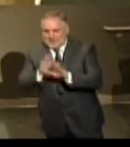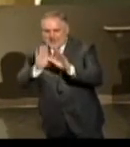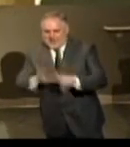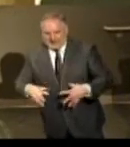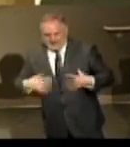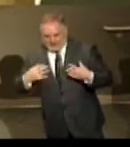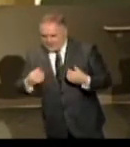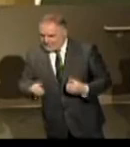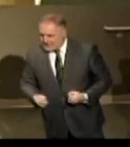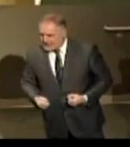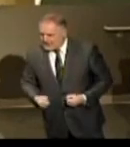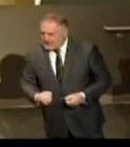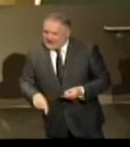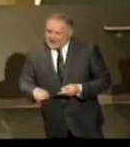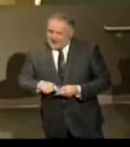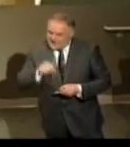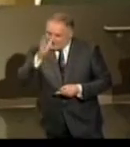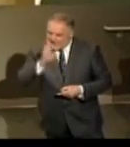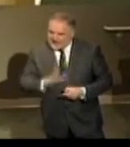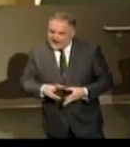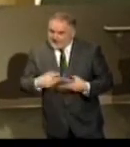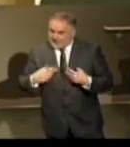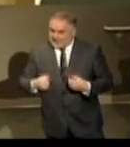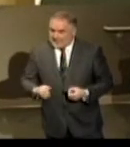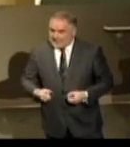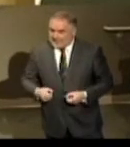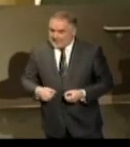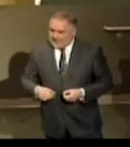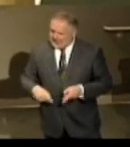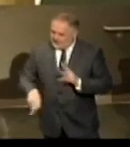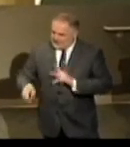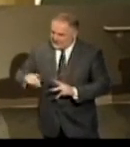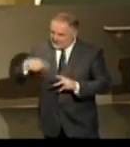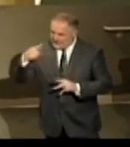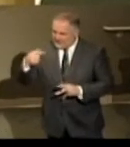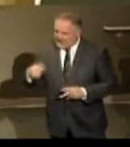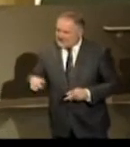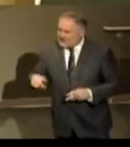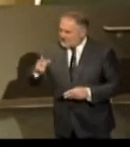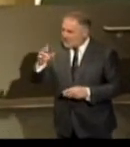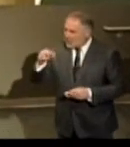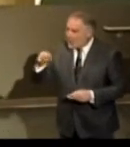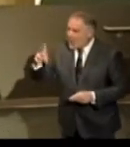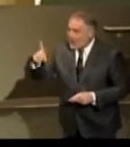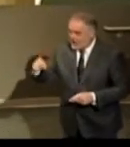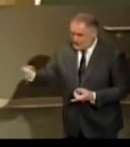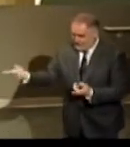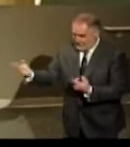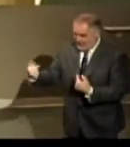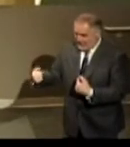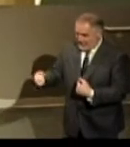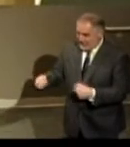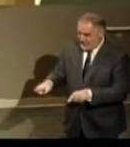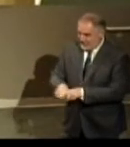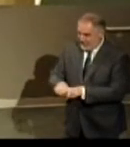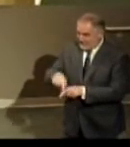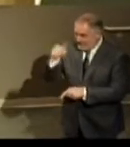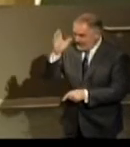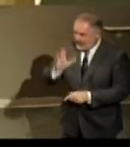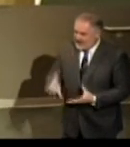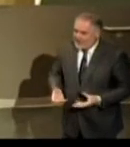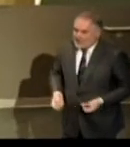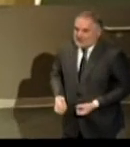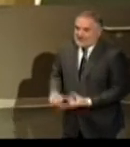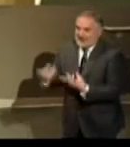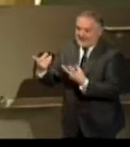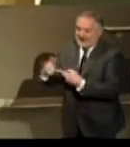gets healed, the people think, oh, the gods have come to us in likeness of men, and they want to do sacrifice to Paul and Silas. And they start offering